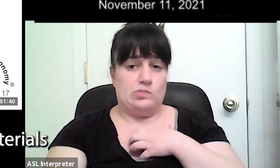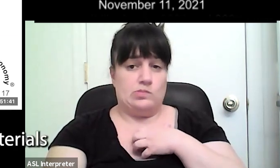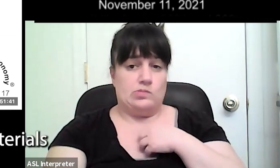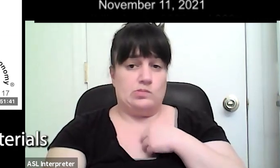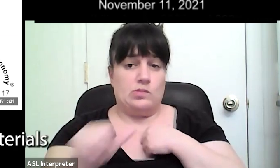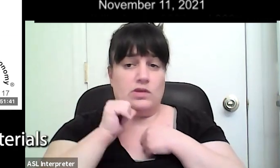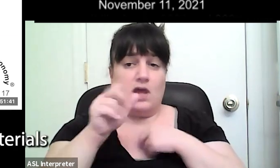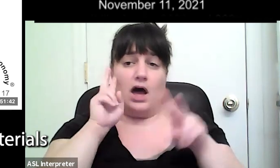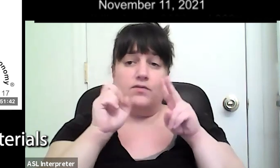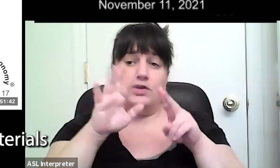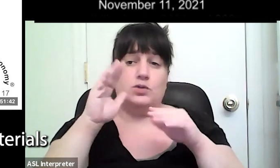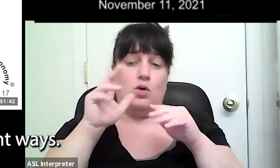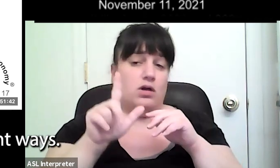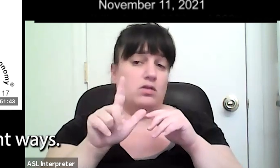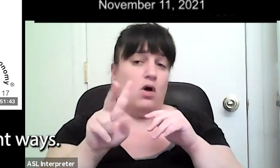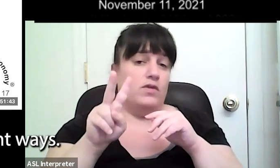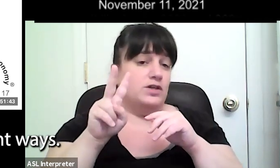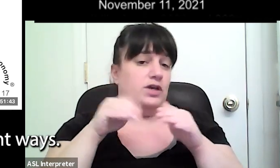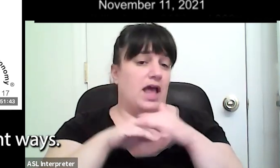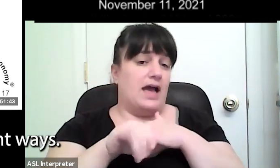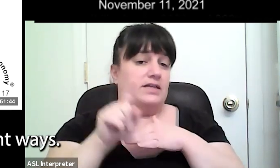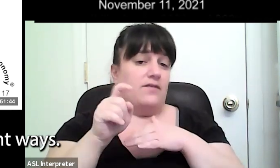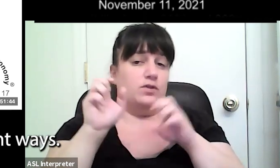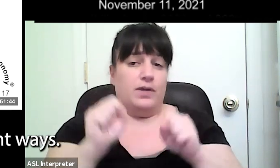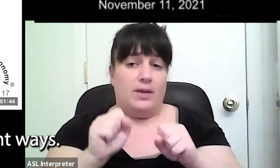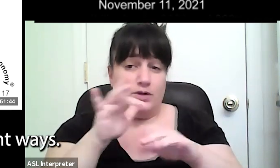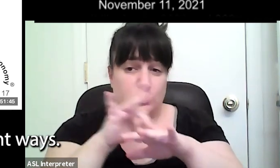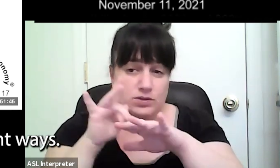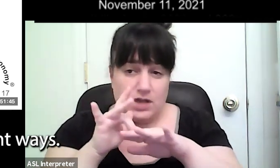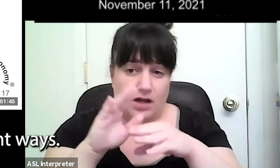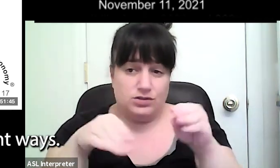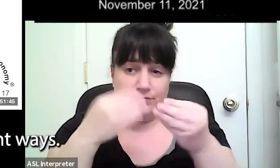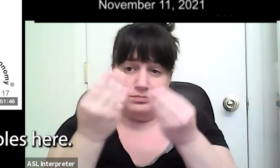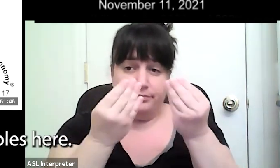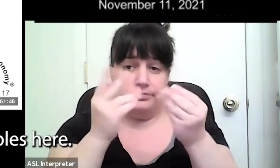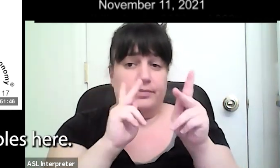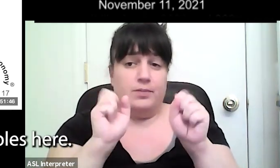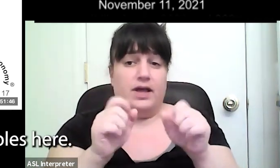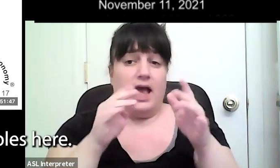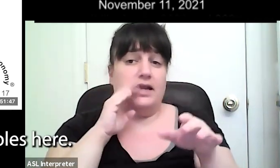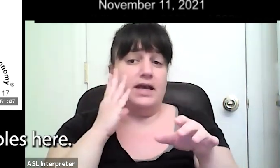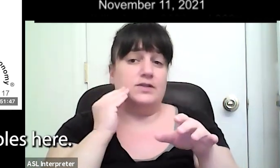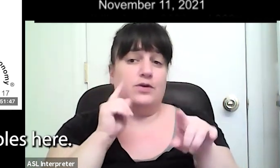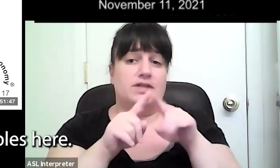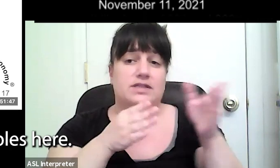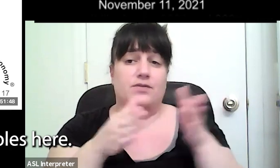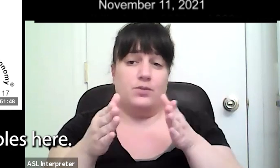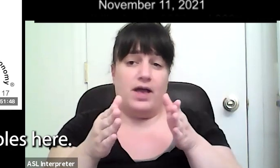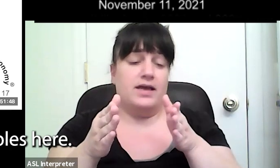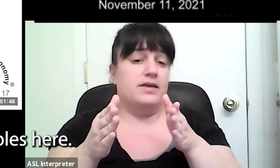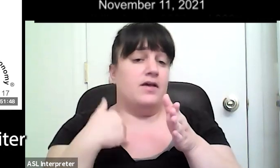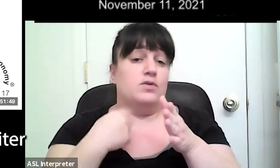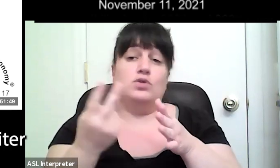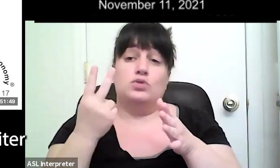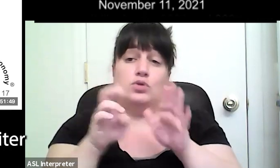you need to have accessible materials that are touchable, that people can experience in different ways. So I have two